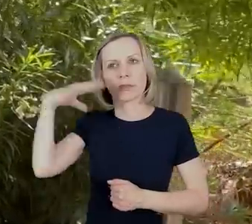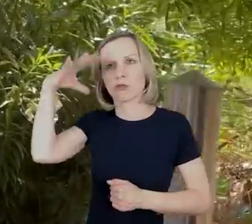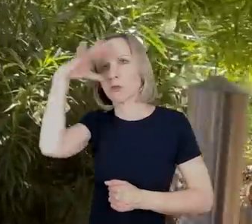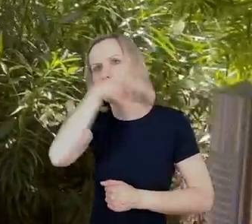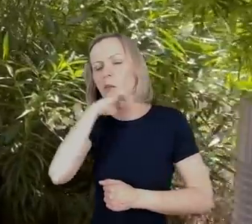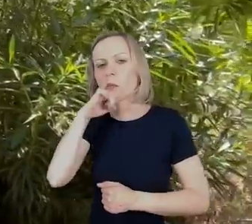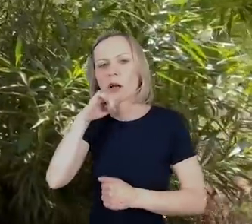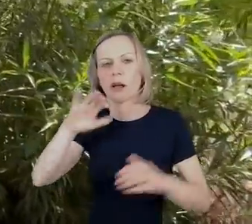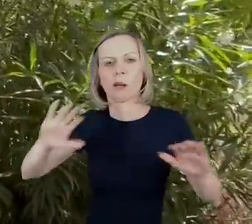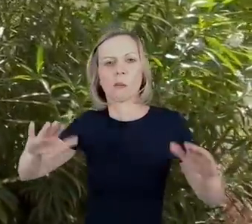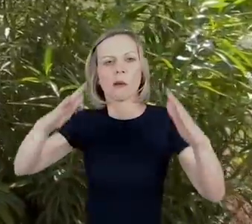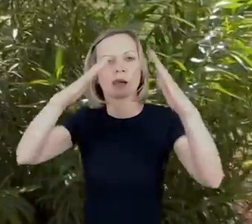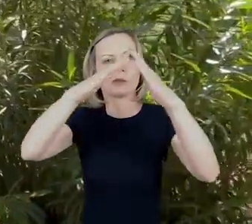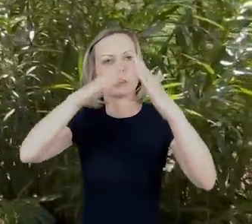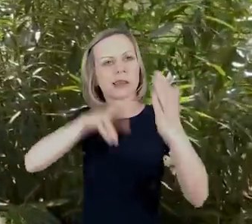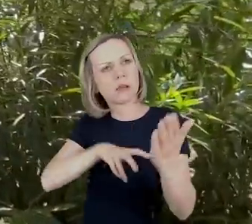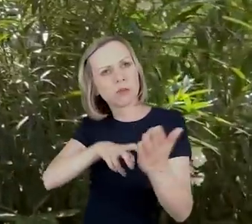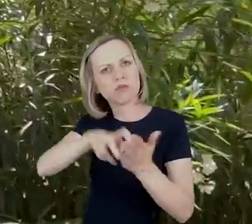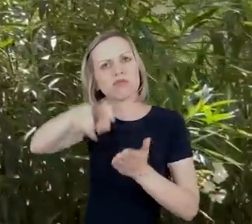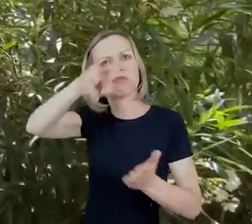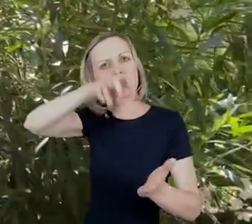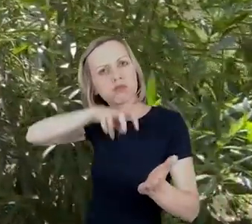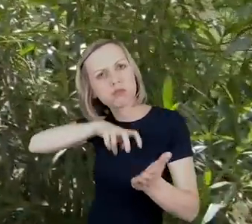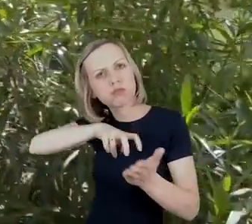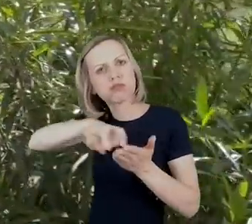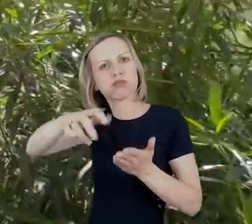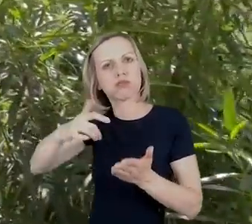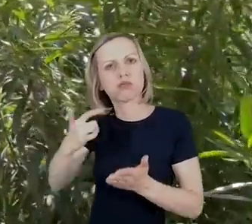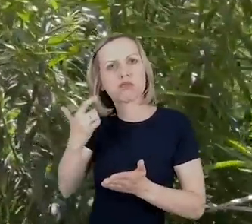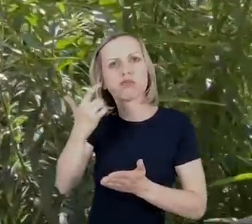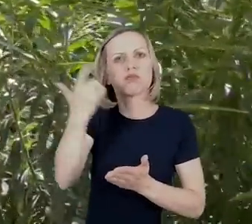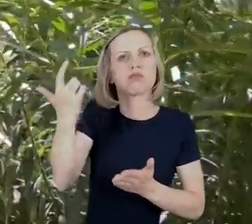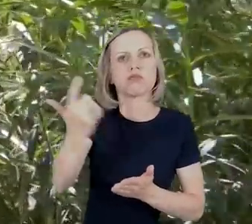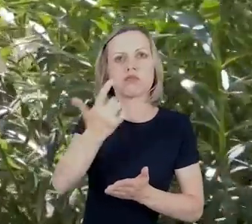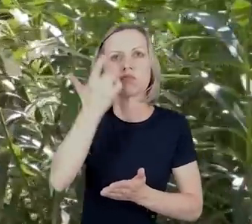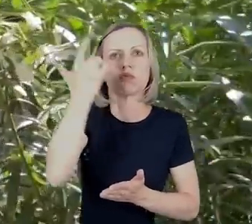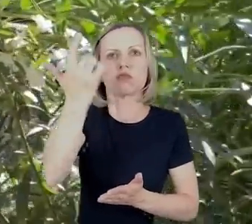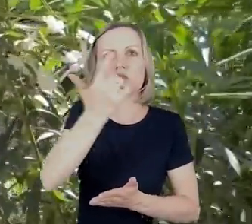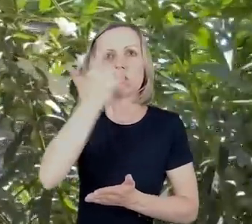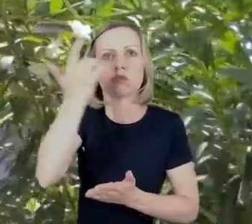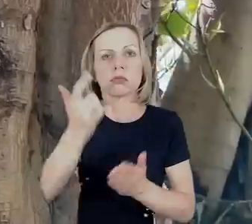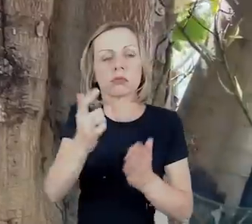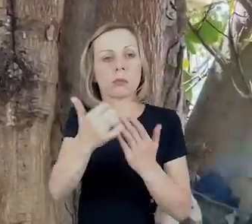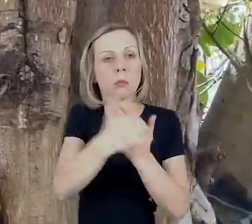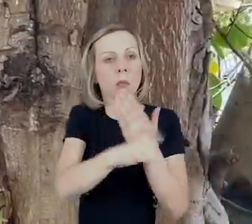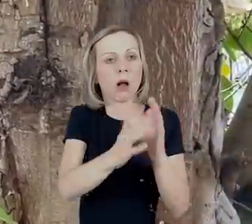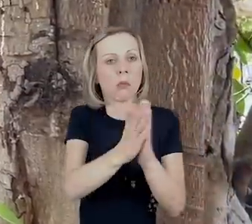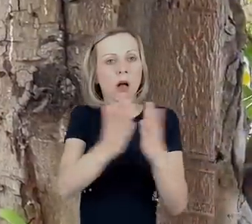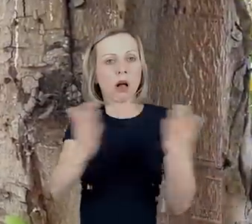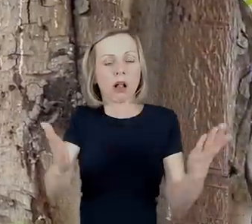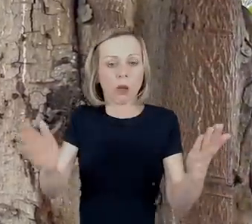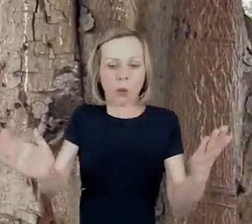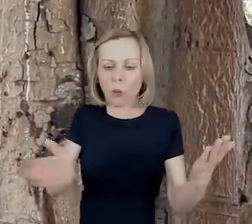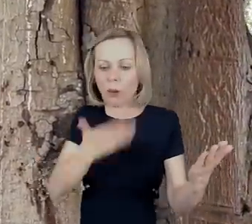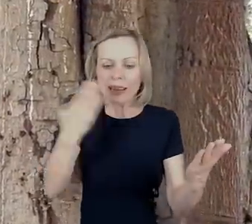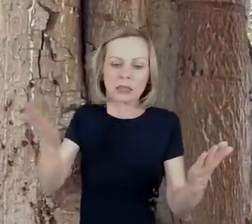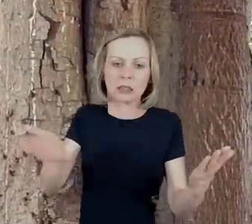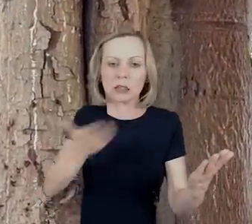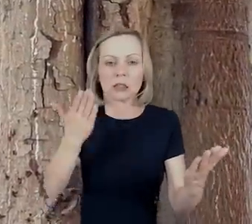climbing to the top of the Mount of Beatitudes, my Bible flapping in the wind, sweating,